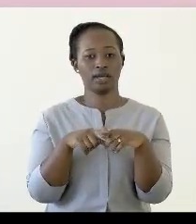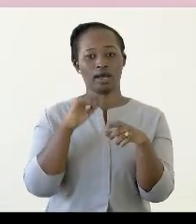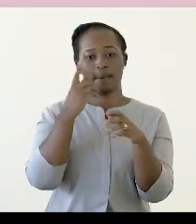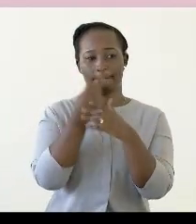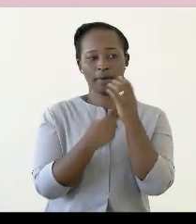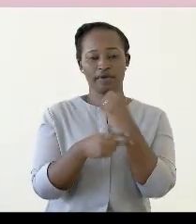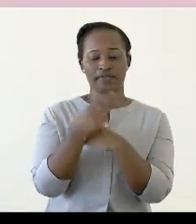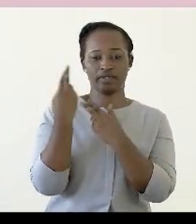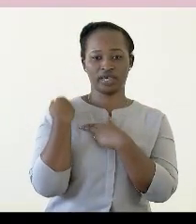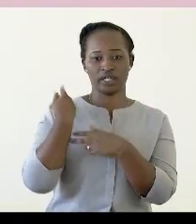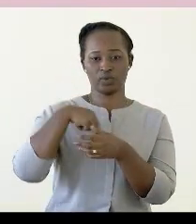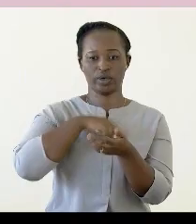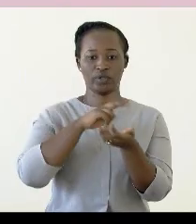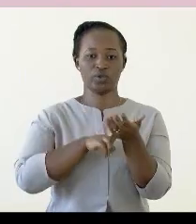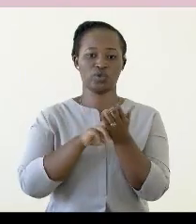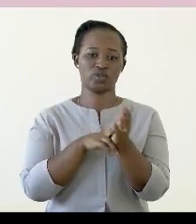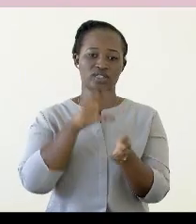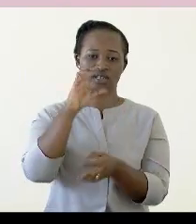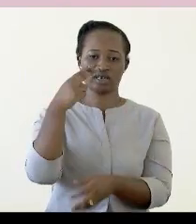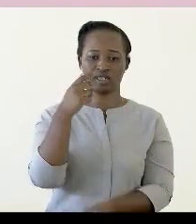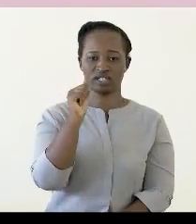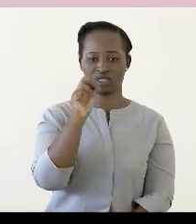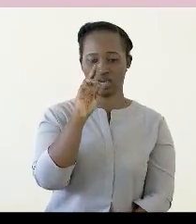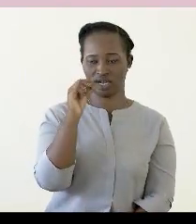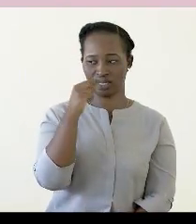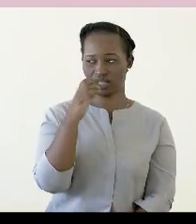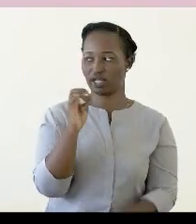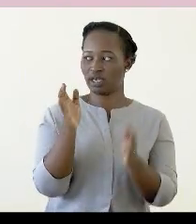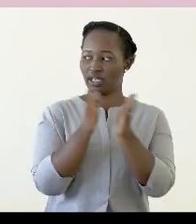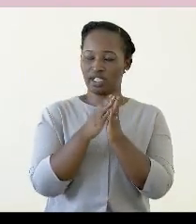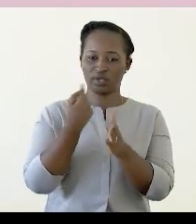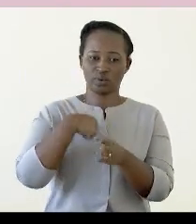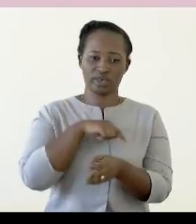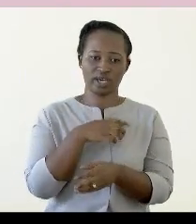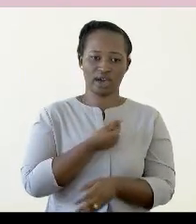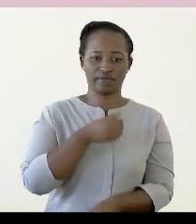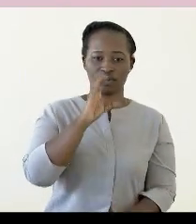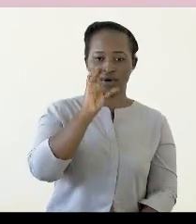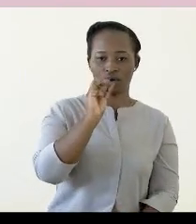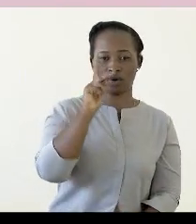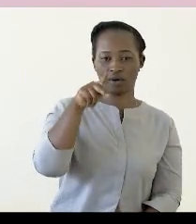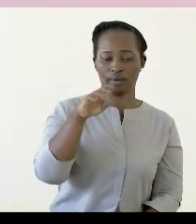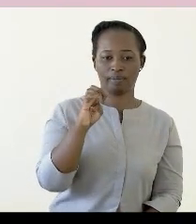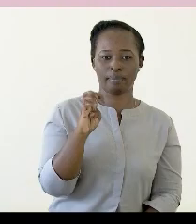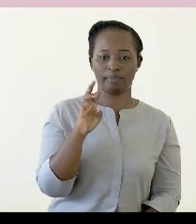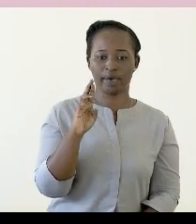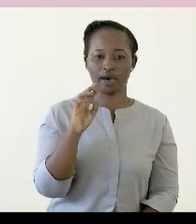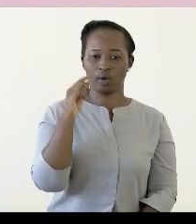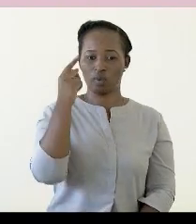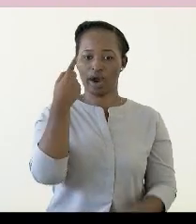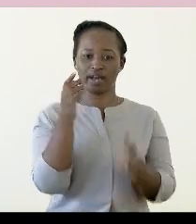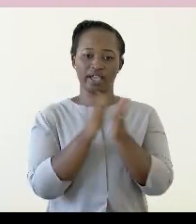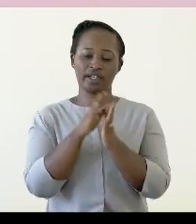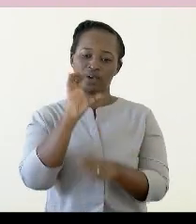charged, we use the charge. And here we have copper 1 and copper 2 plus